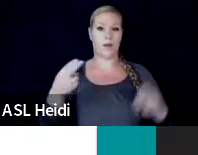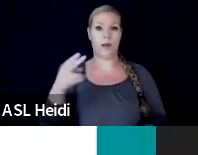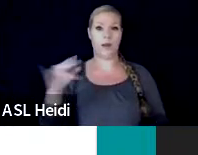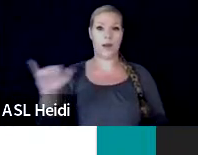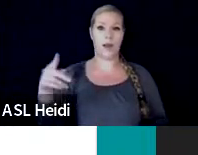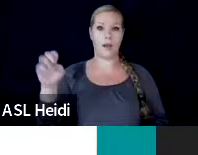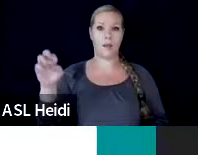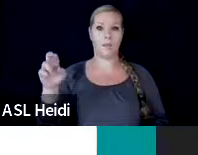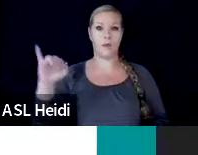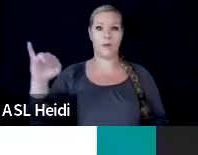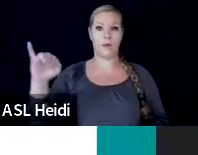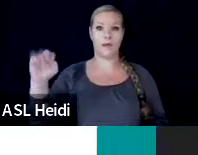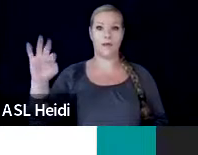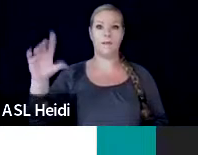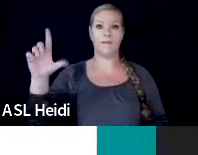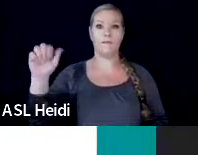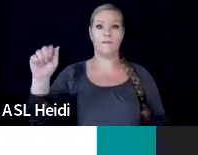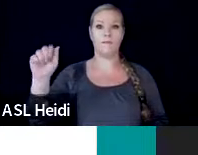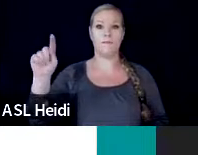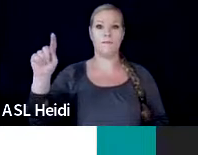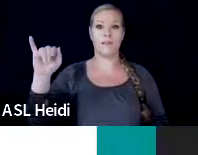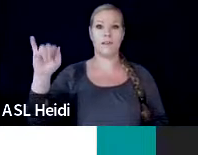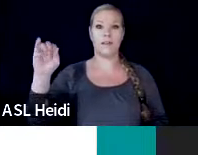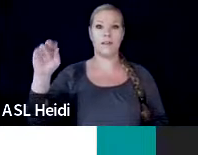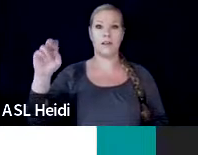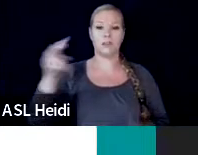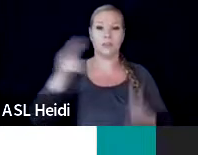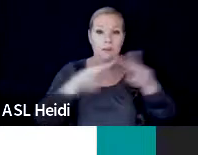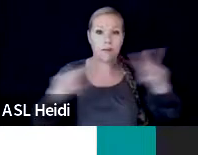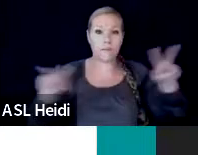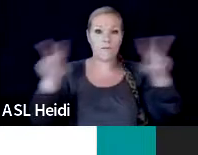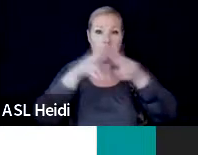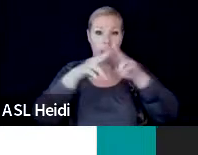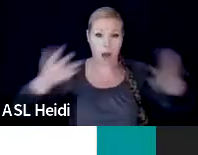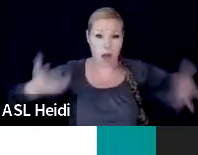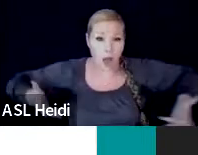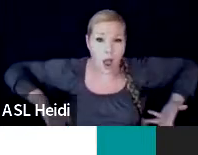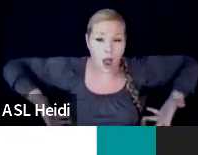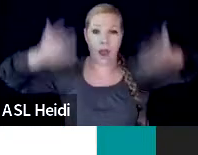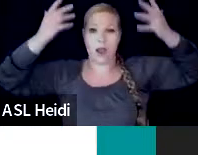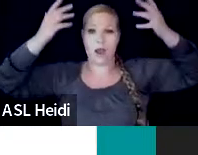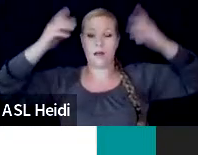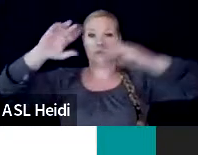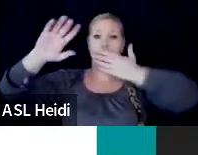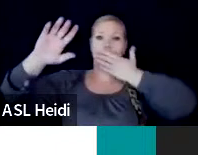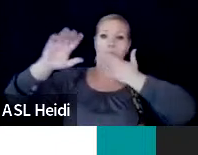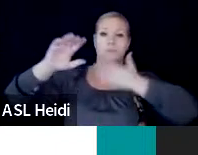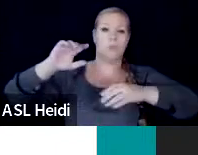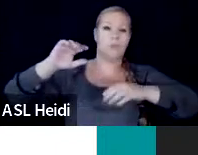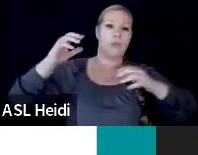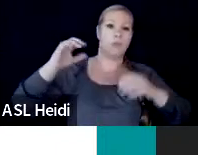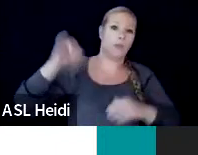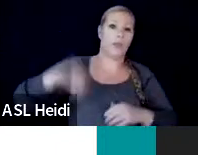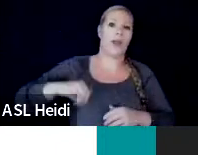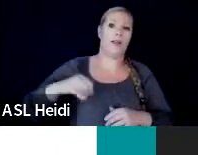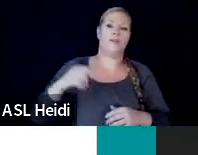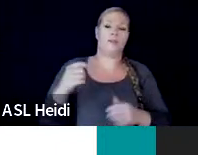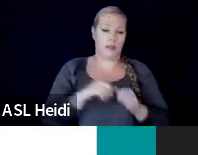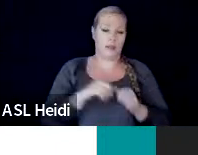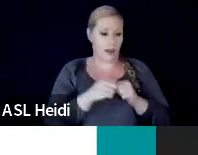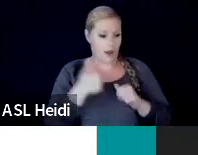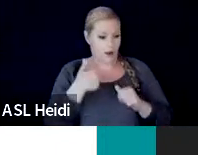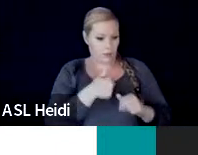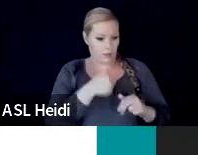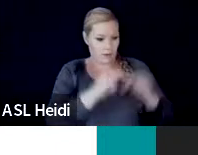so our team is looking very closely at what that may mean for a project that we haven't broken ground on